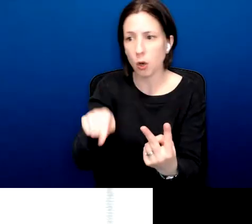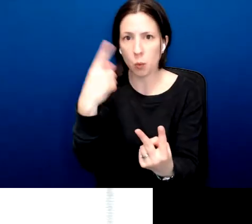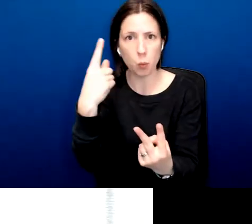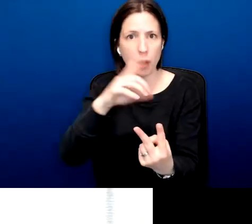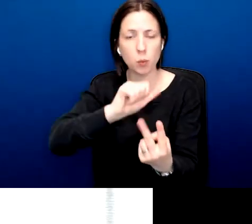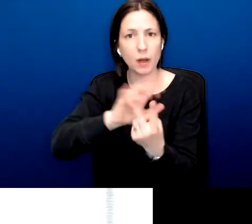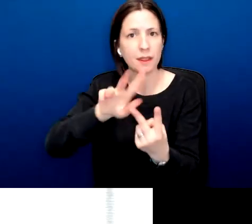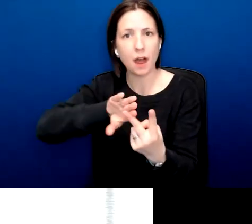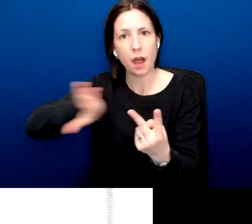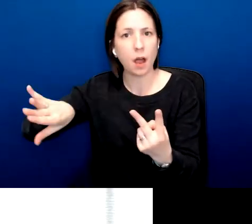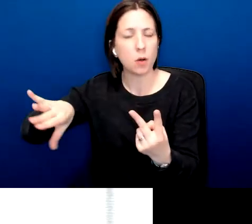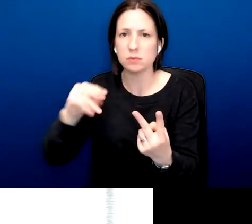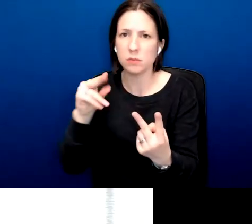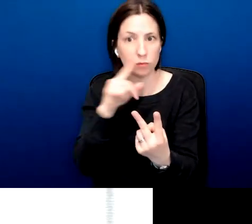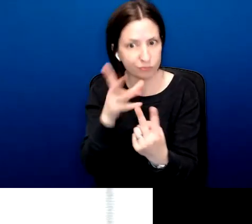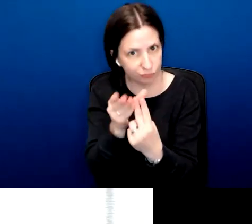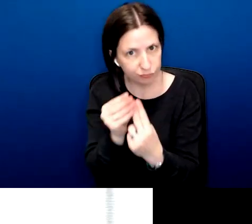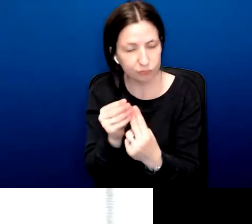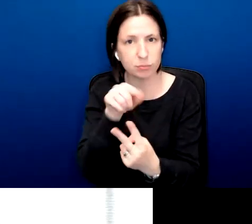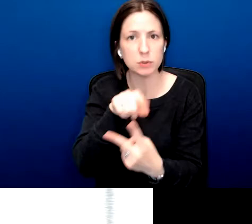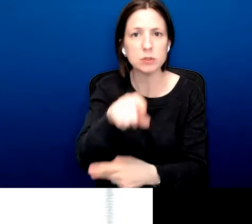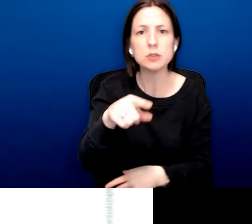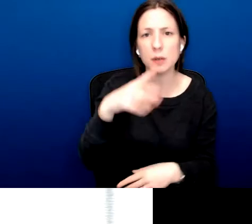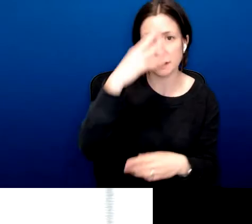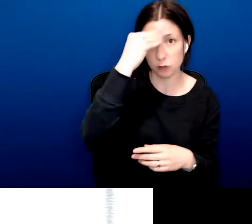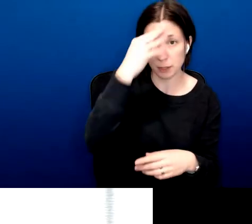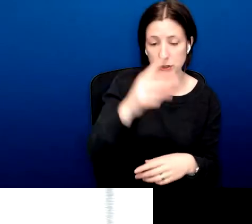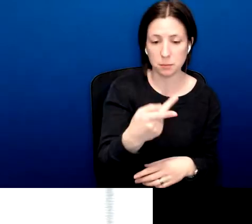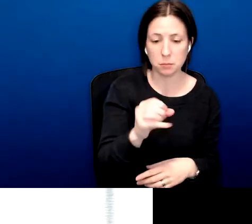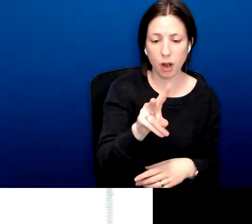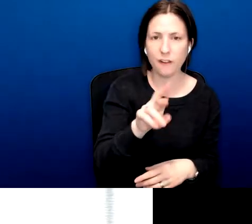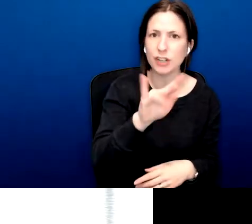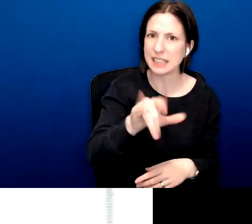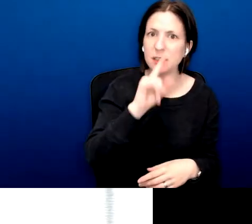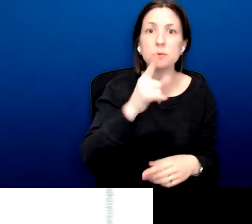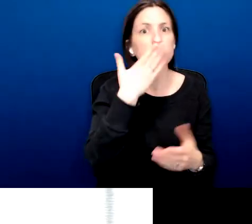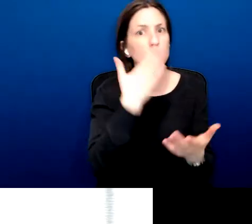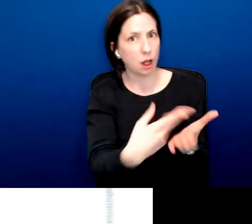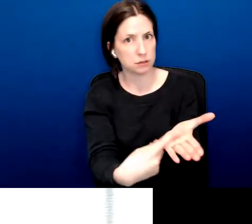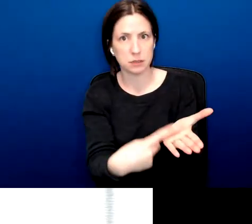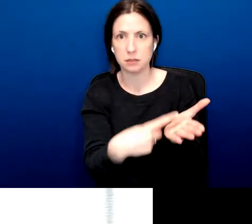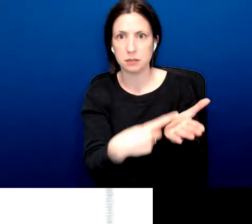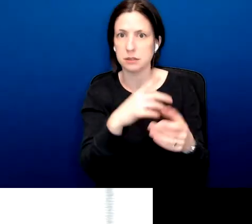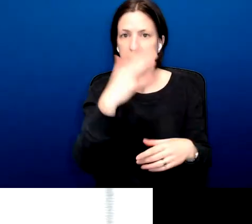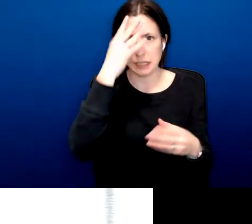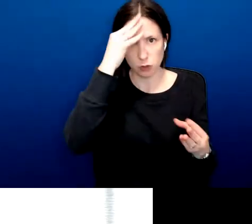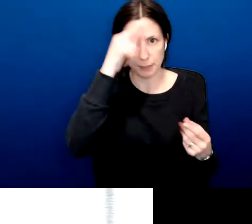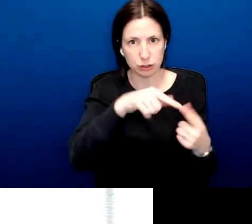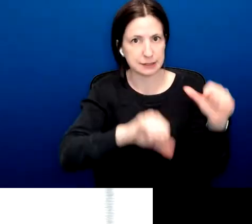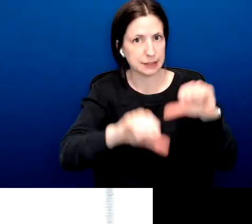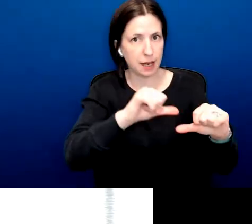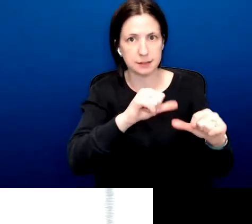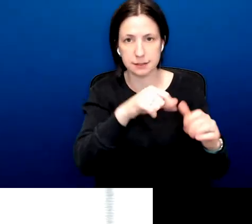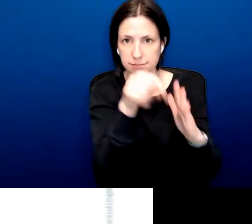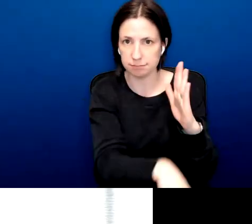it's a well-known theory within the library information sciences by Elfrieda Chapman, and in which she really talks about